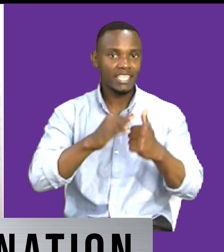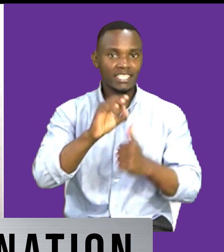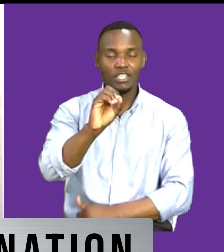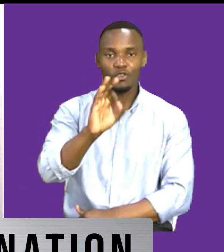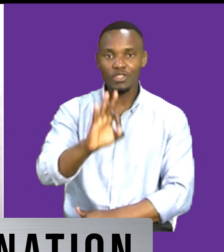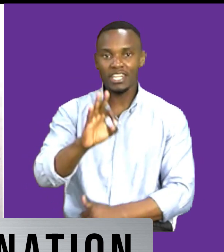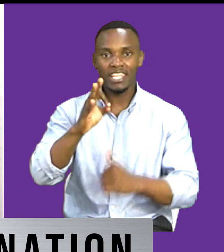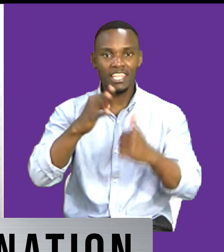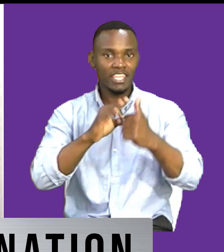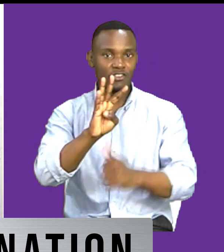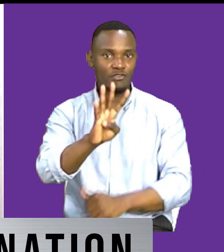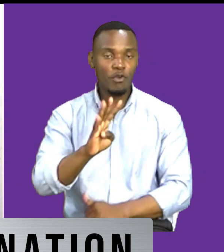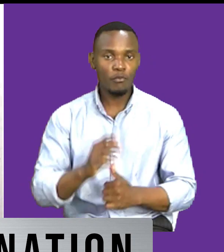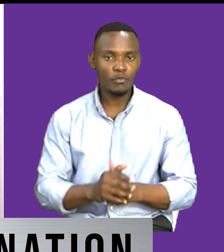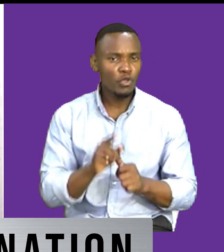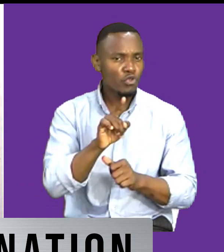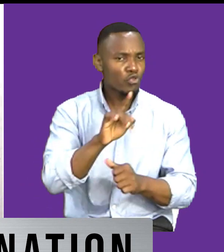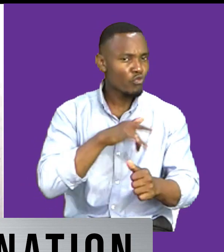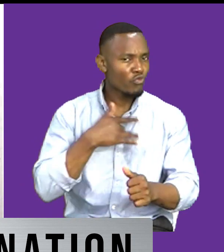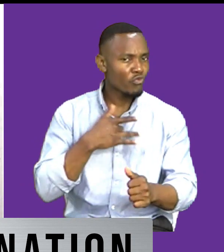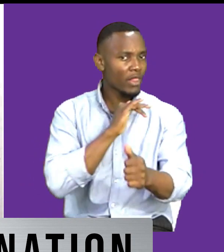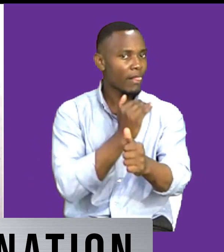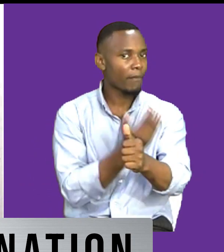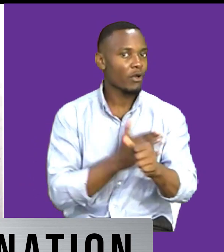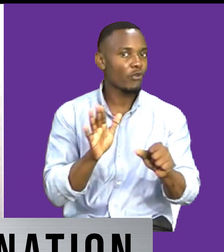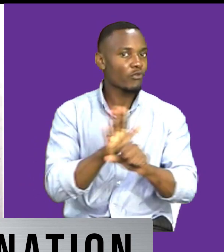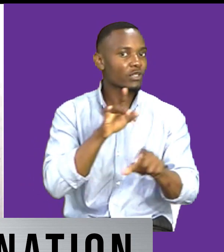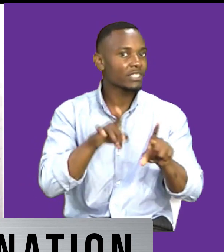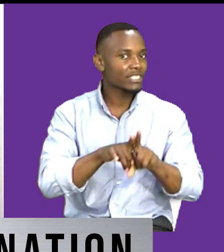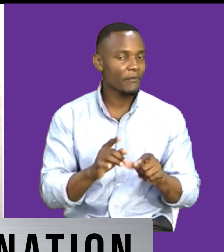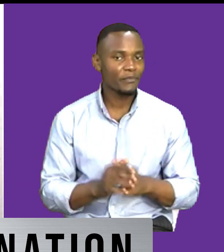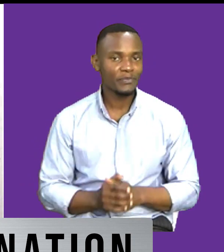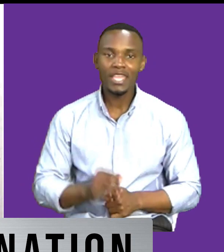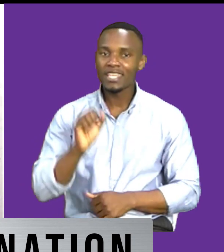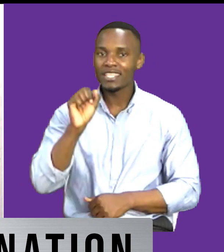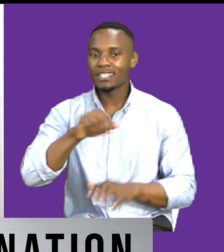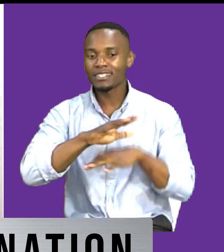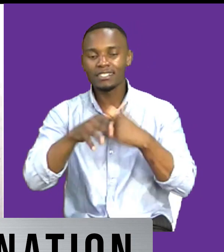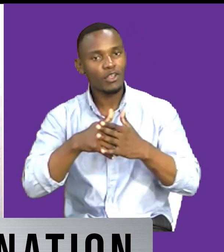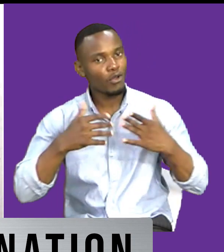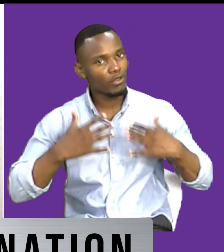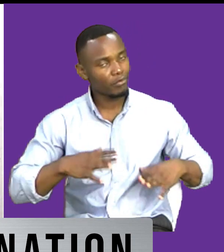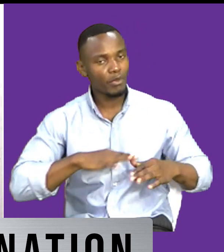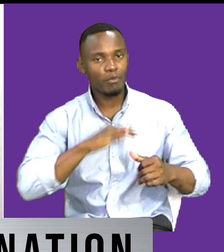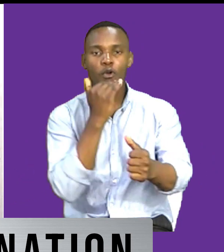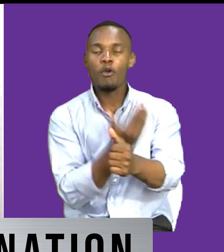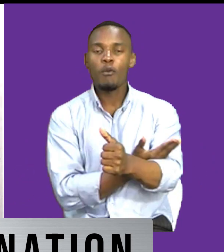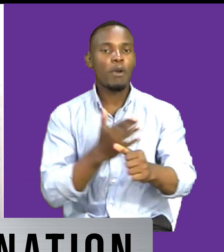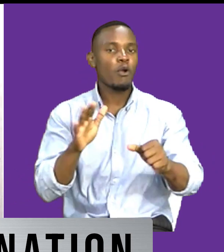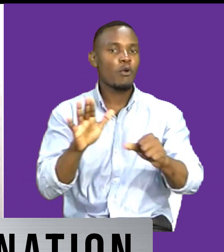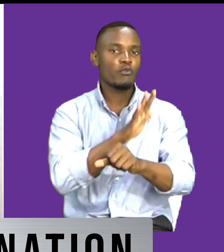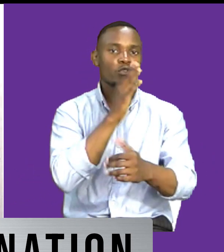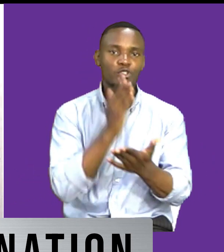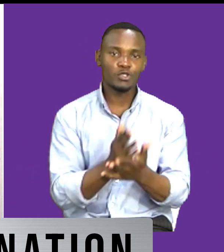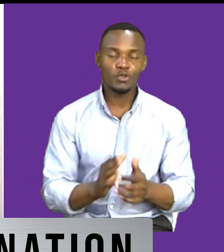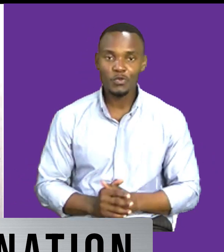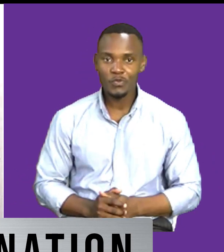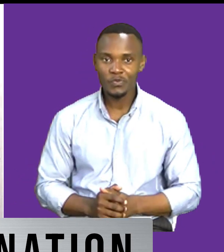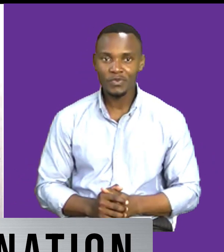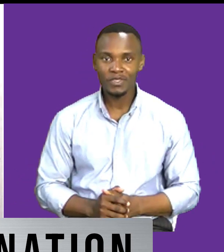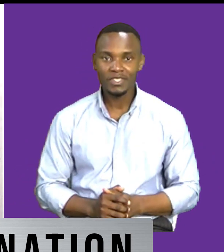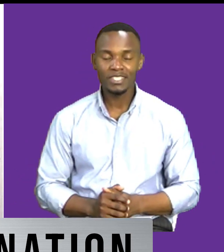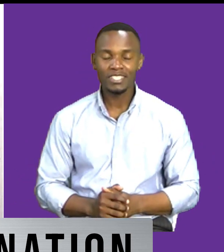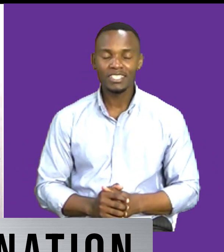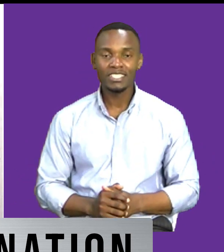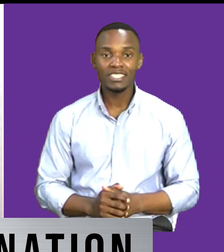0111980384. Tell us if you're powerful. You know? Yes. Yeah, the people. Everybody is powerful. Yeah, everybody. People are powerful. We are sovereign,